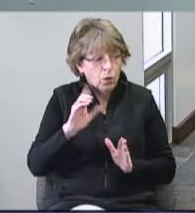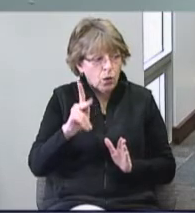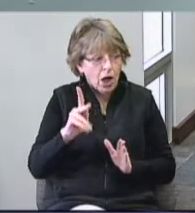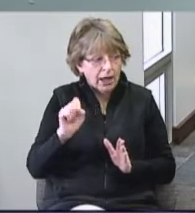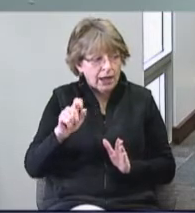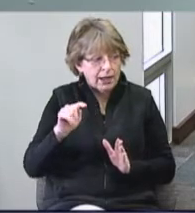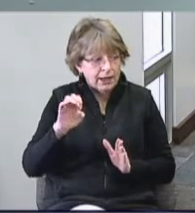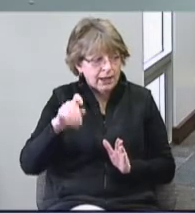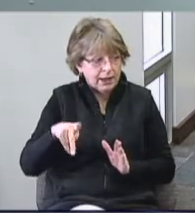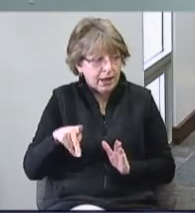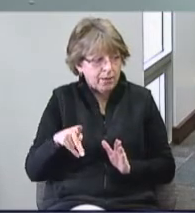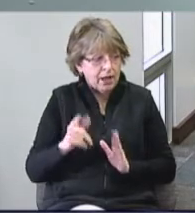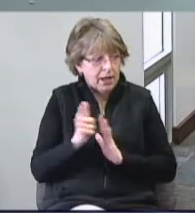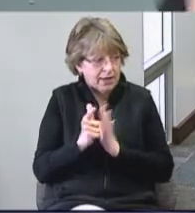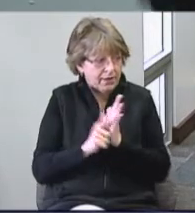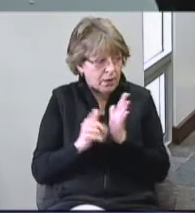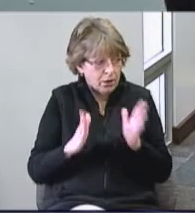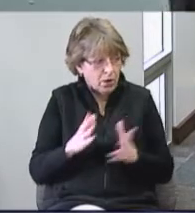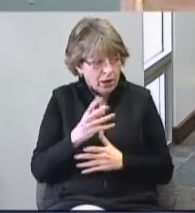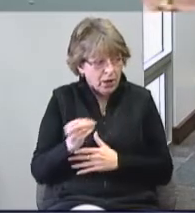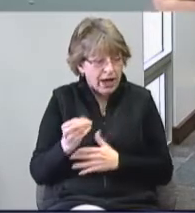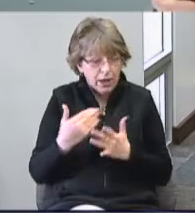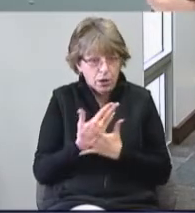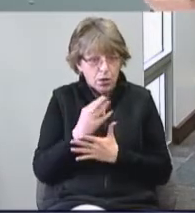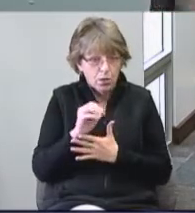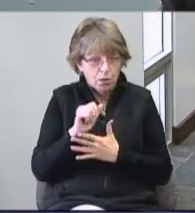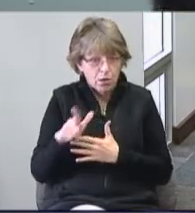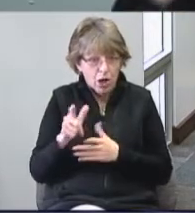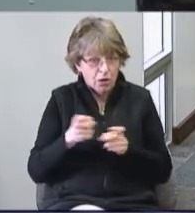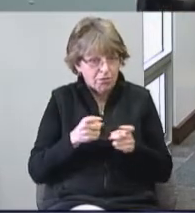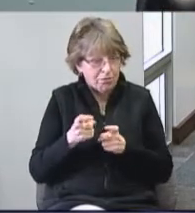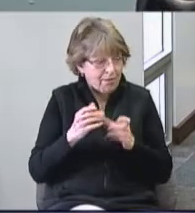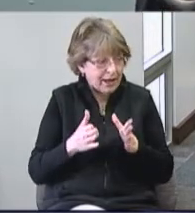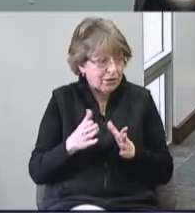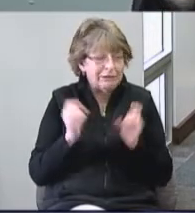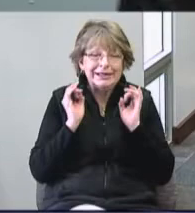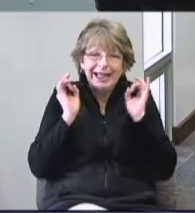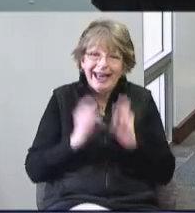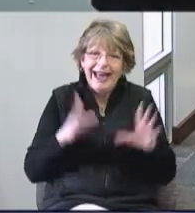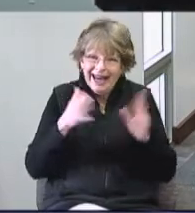with the group, and our new mall manager, and I hate it that I forgot your